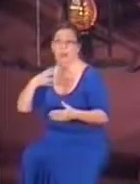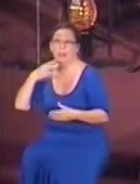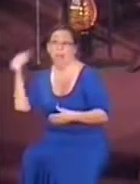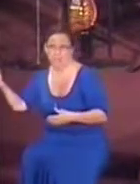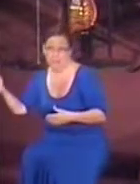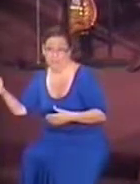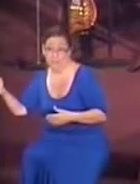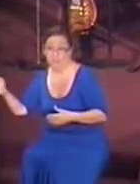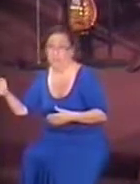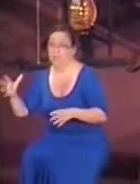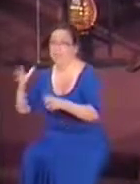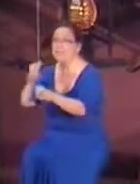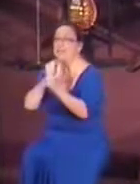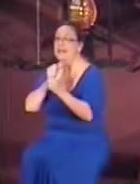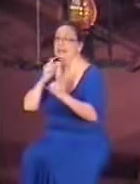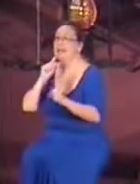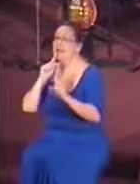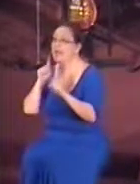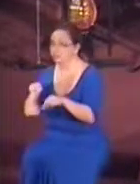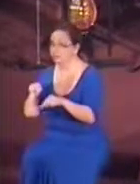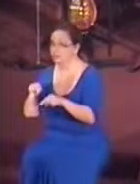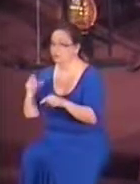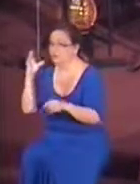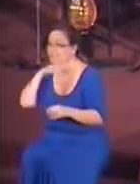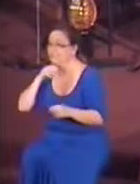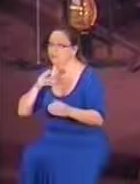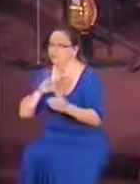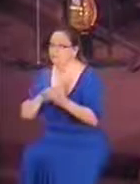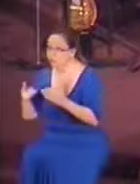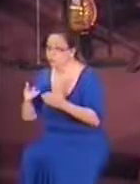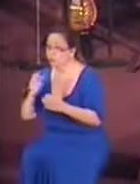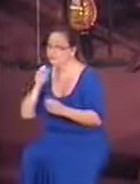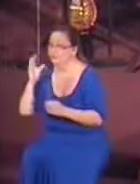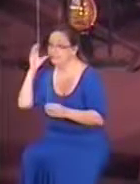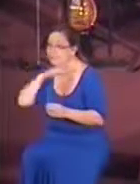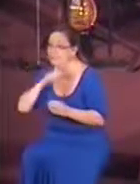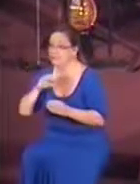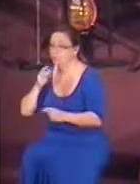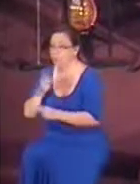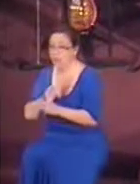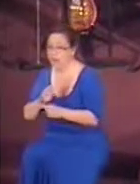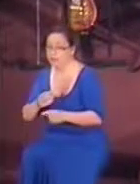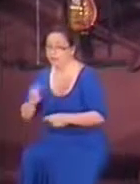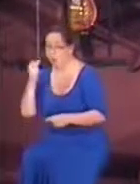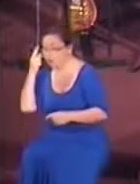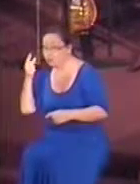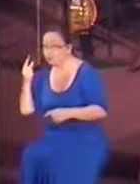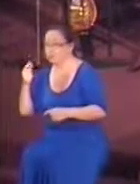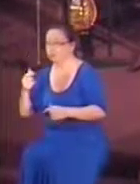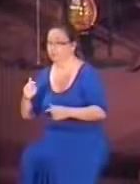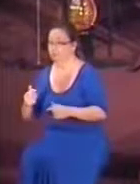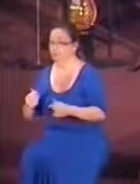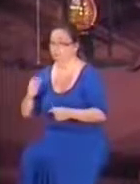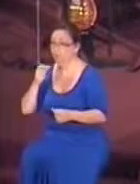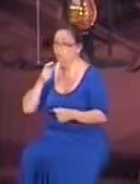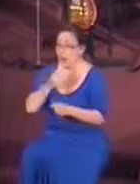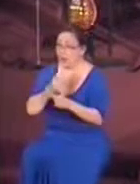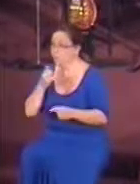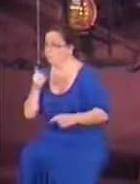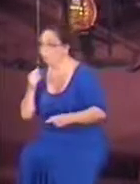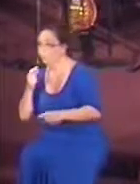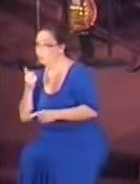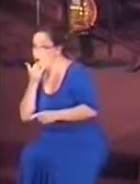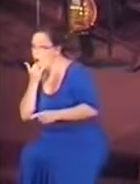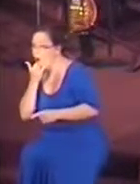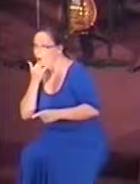questions. Discover the truth. Seek out what is right and what is wrong. And it'll be one of the greatest journeys that you've ever went on.